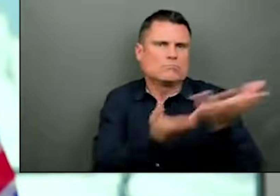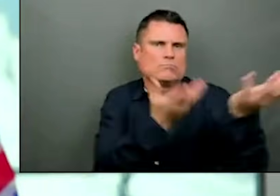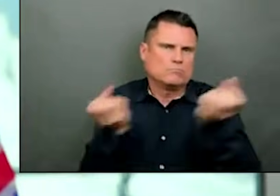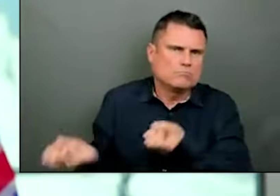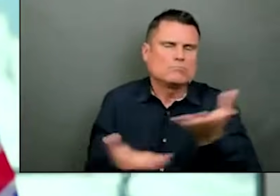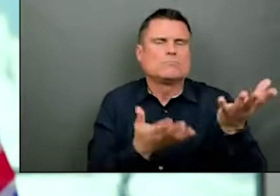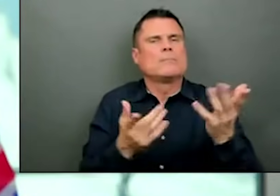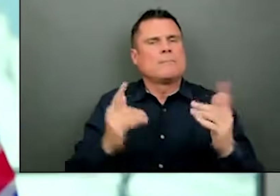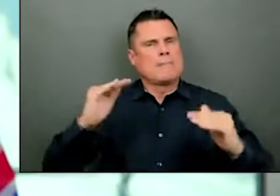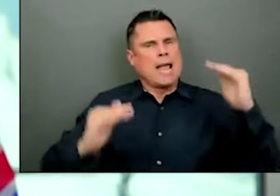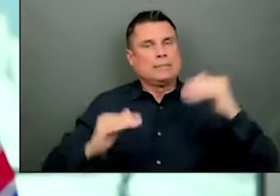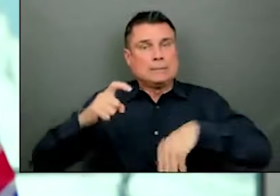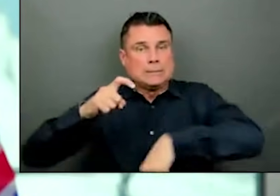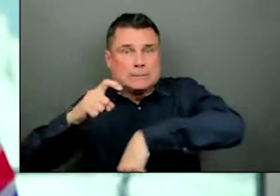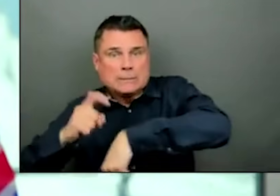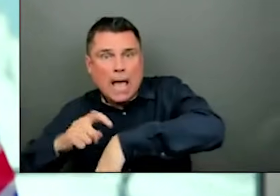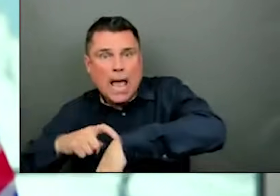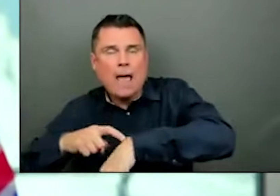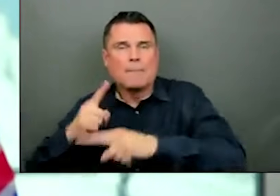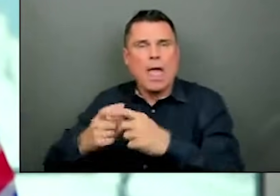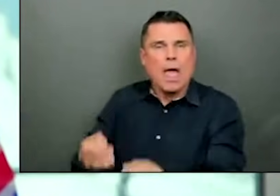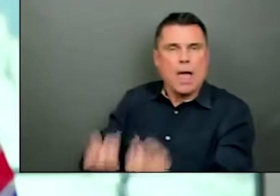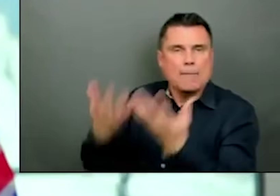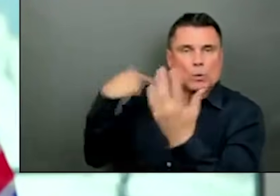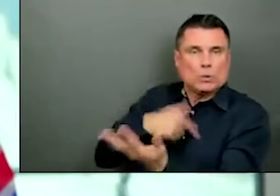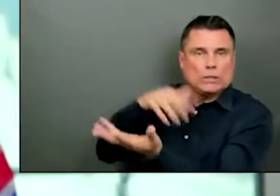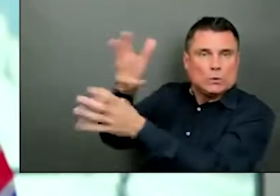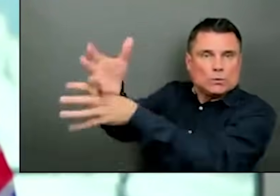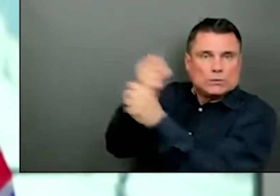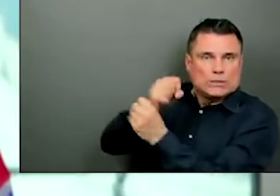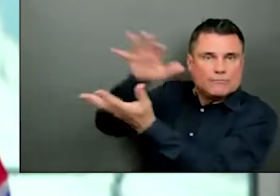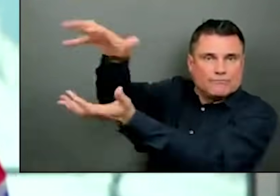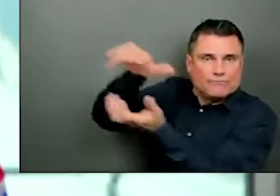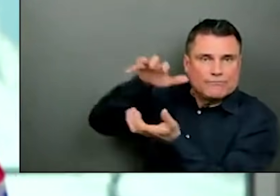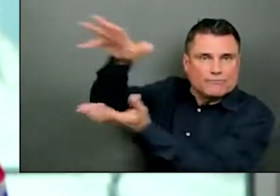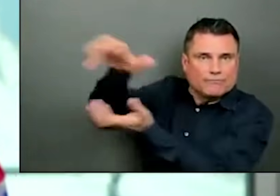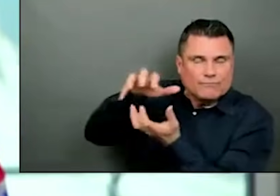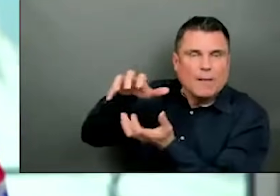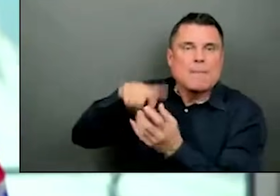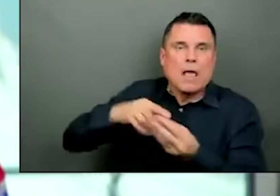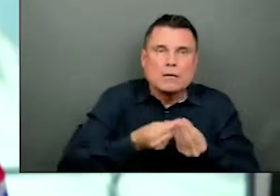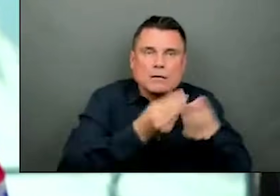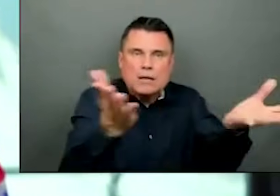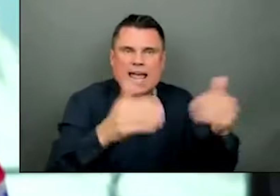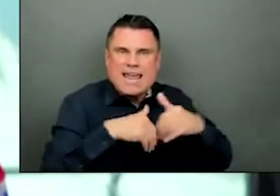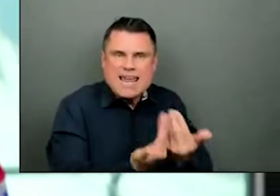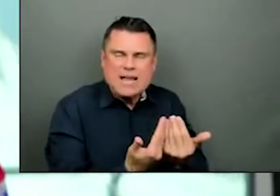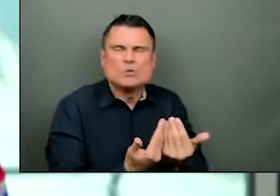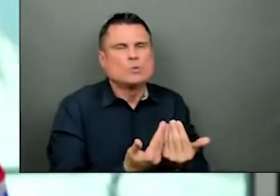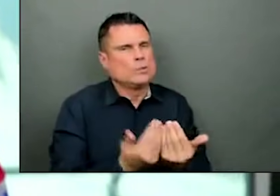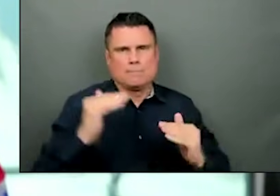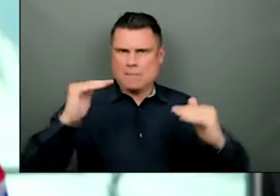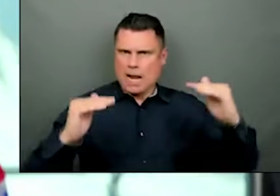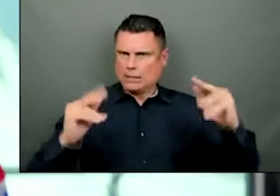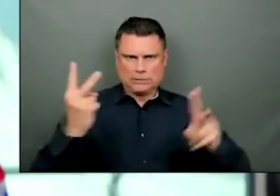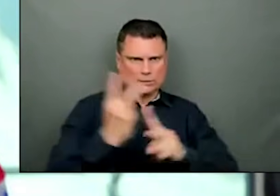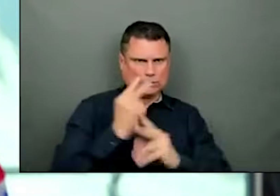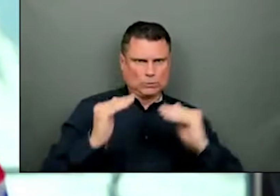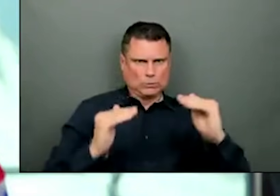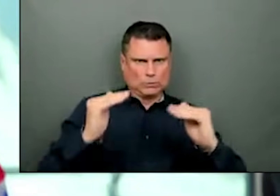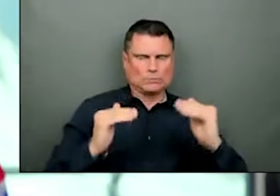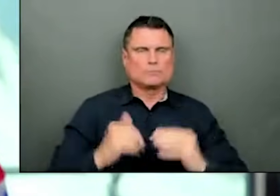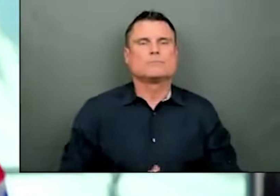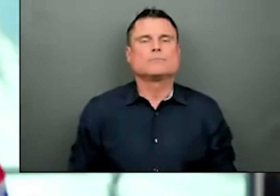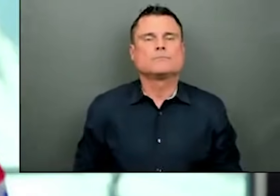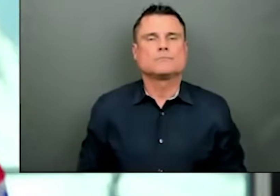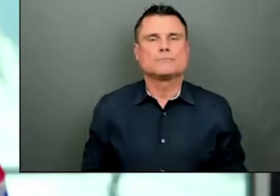as we could. And really what the challenge has been that I'm working on, that we're working on, is we were